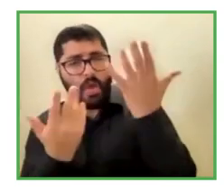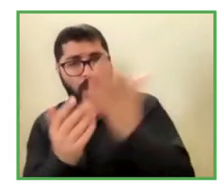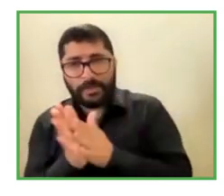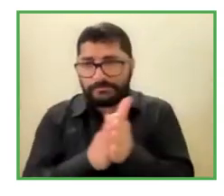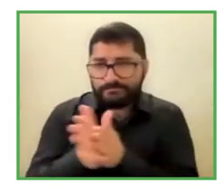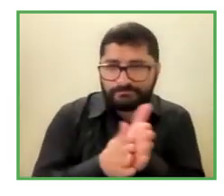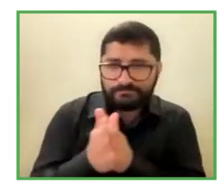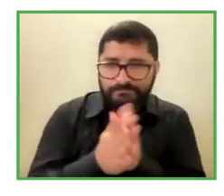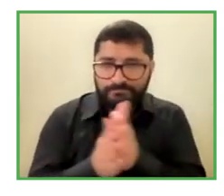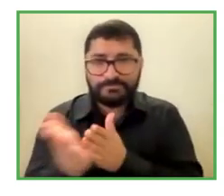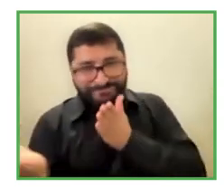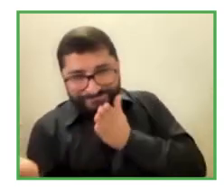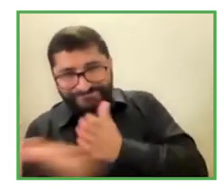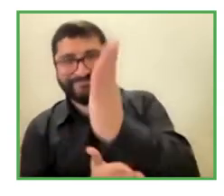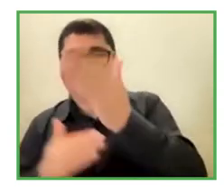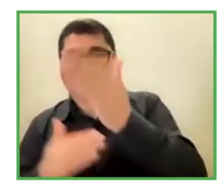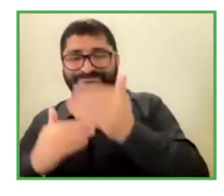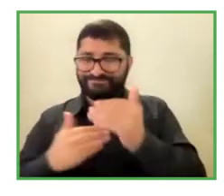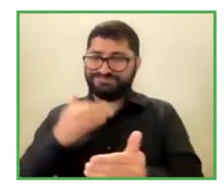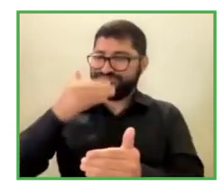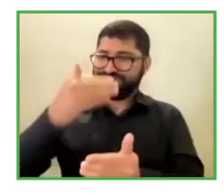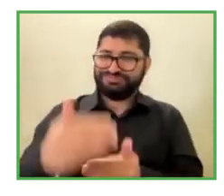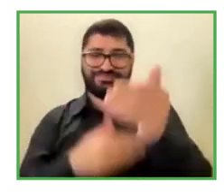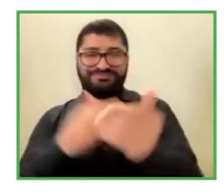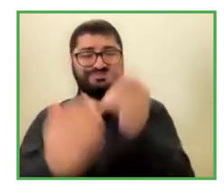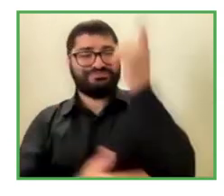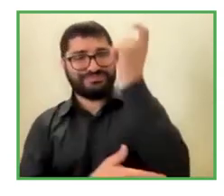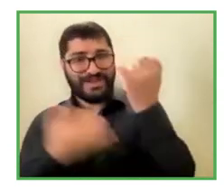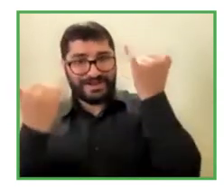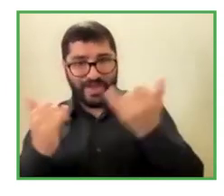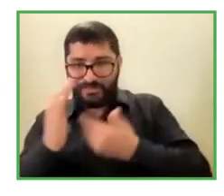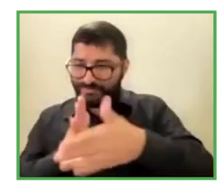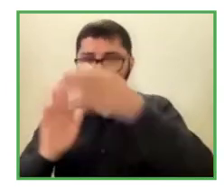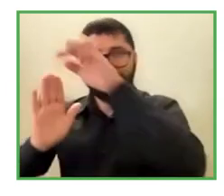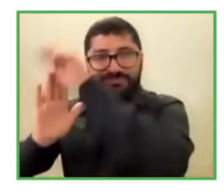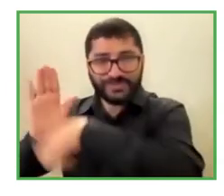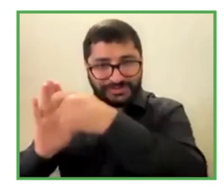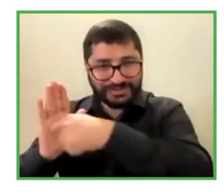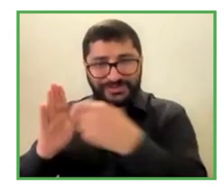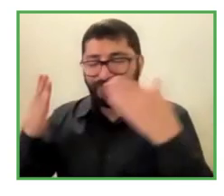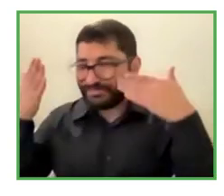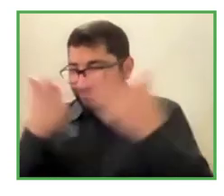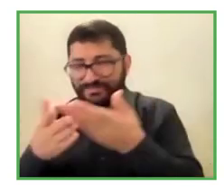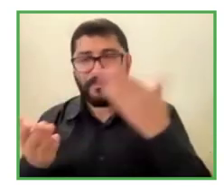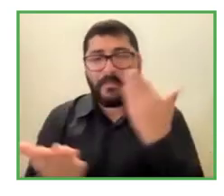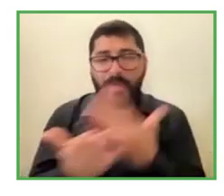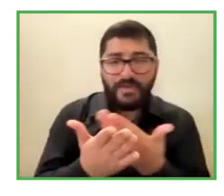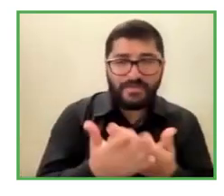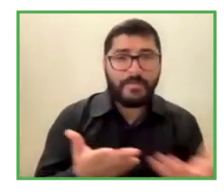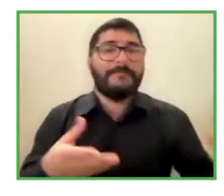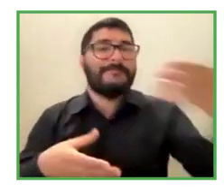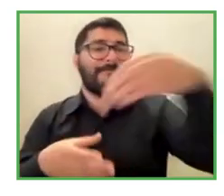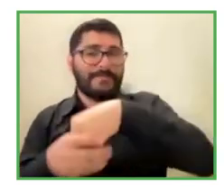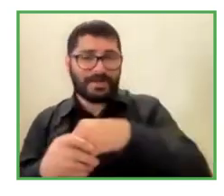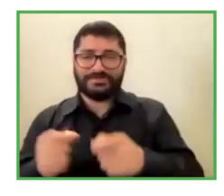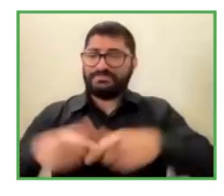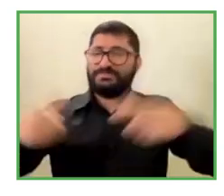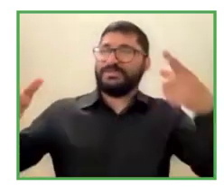and kick off this pilot programs. And our biggest challenge is to make available to the